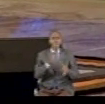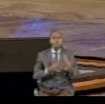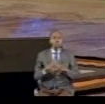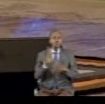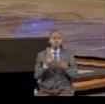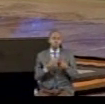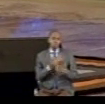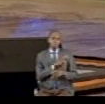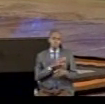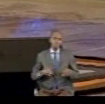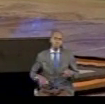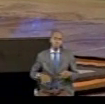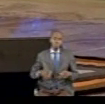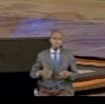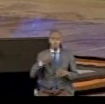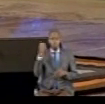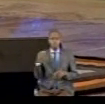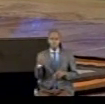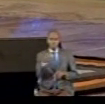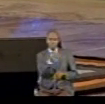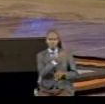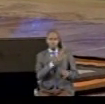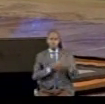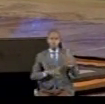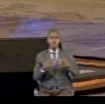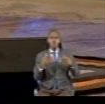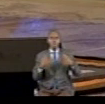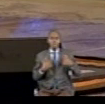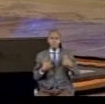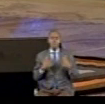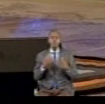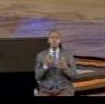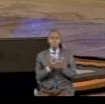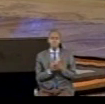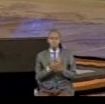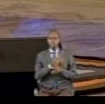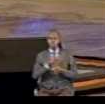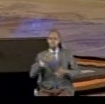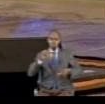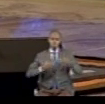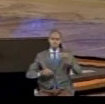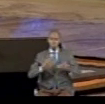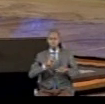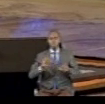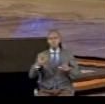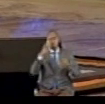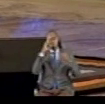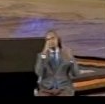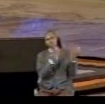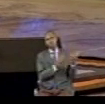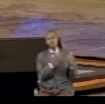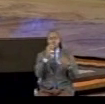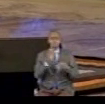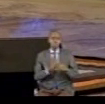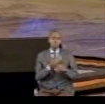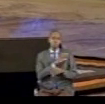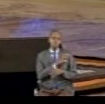had unwavering trust in him. The compassionate people